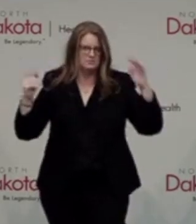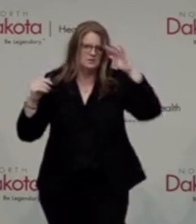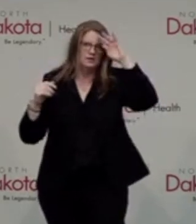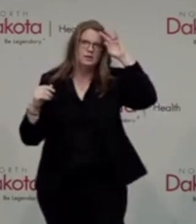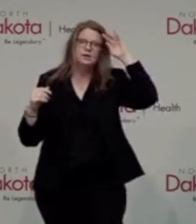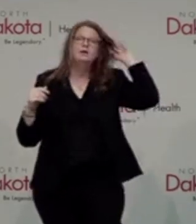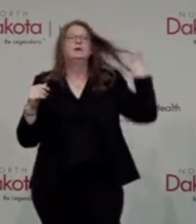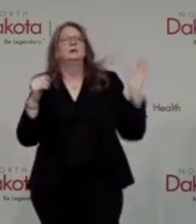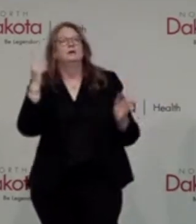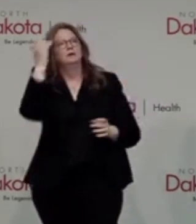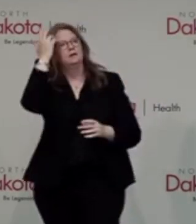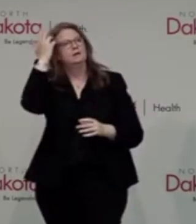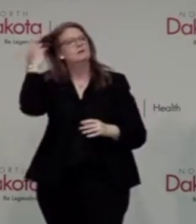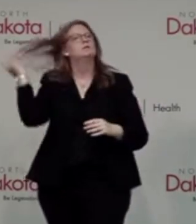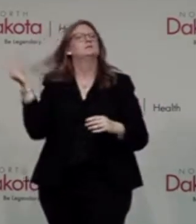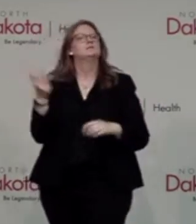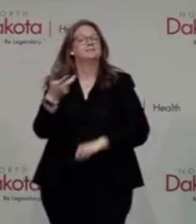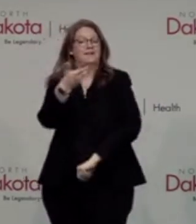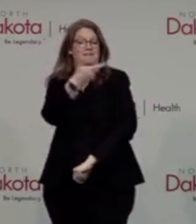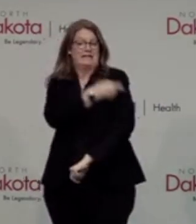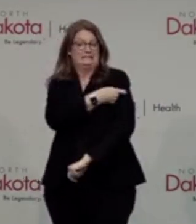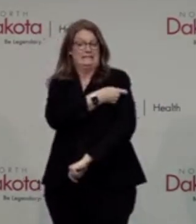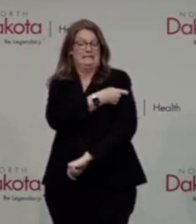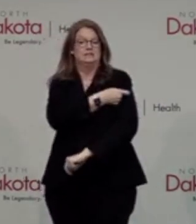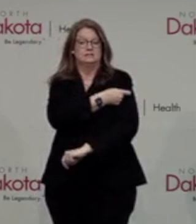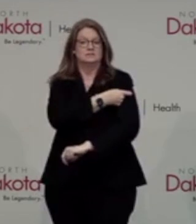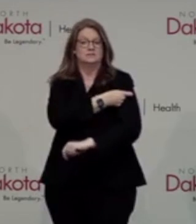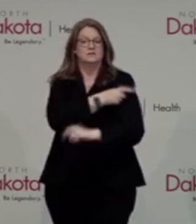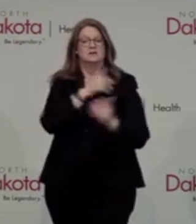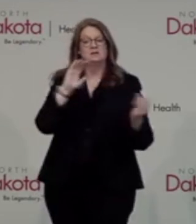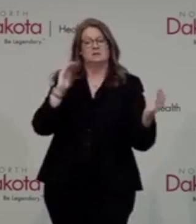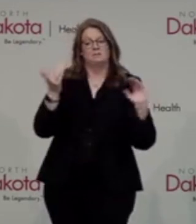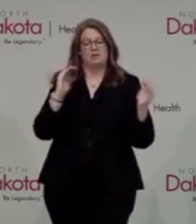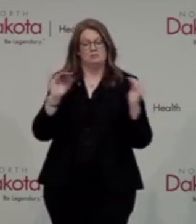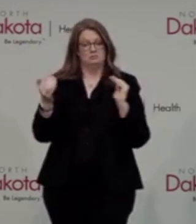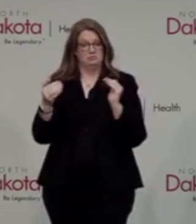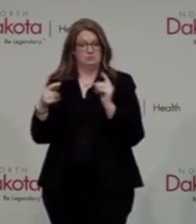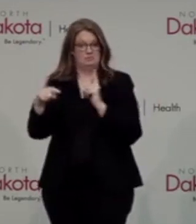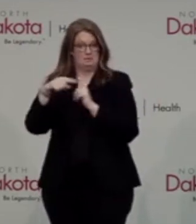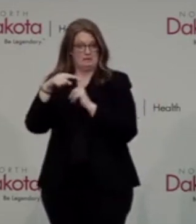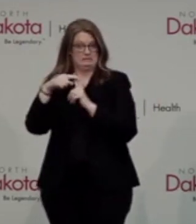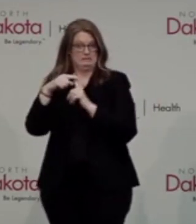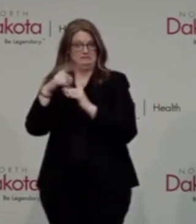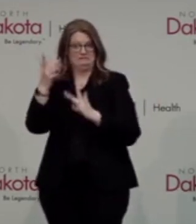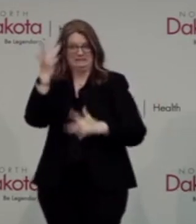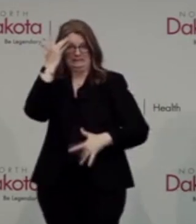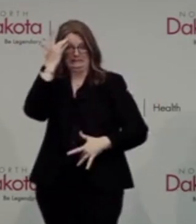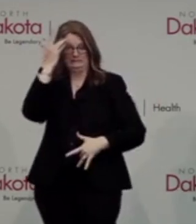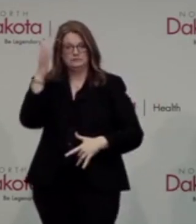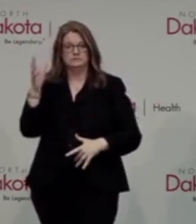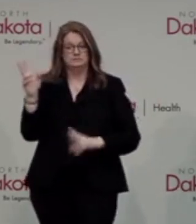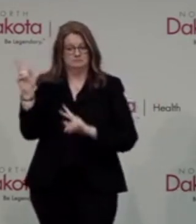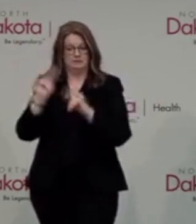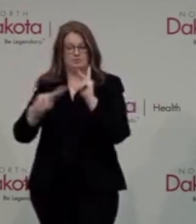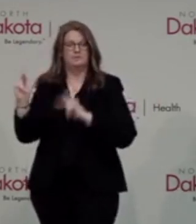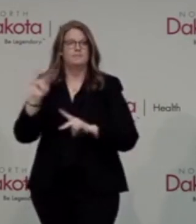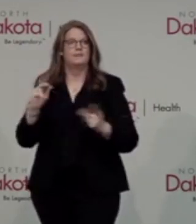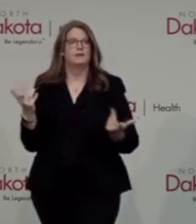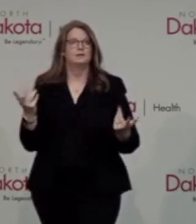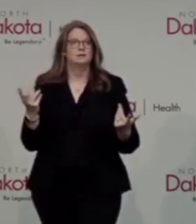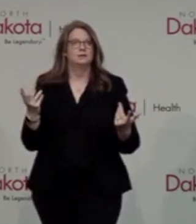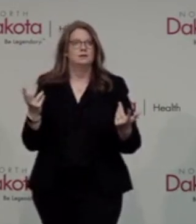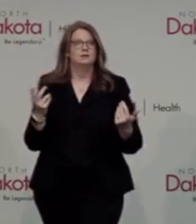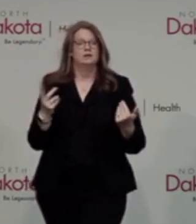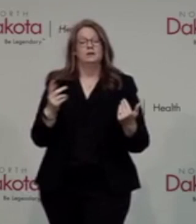When we take a look at the vaccines relative to positive rates, we see that the percent positive